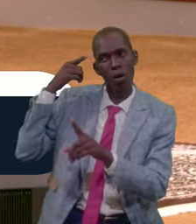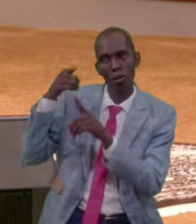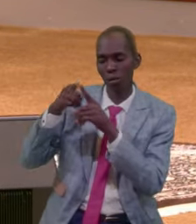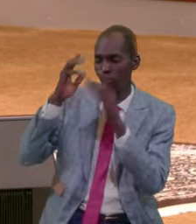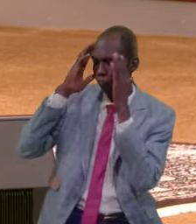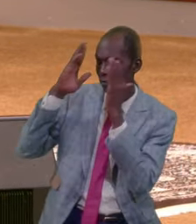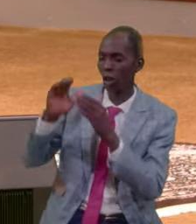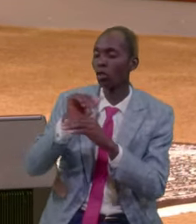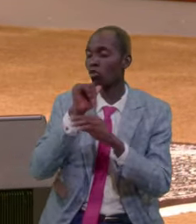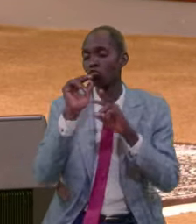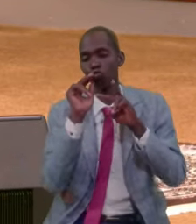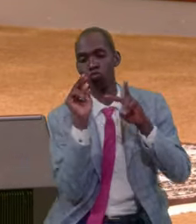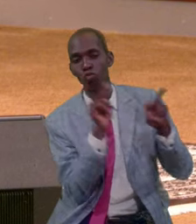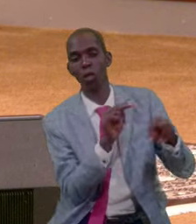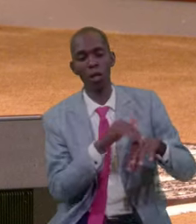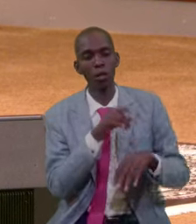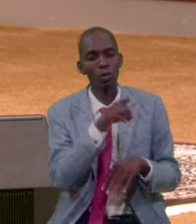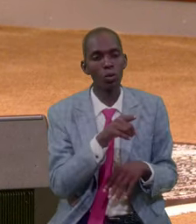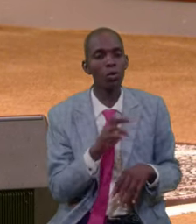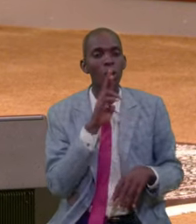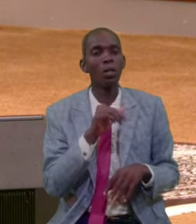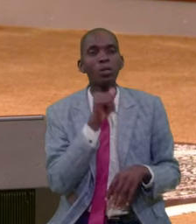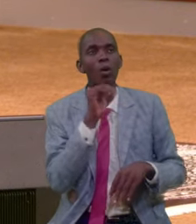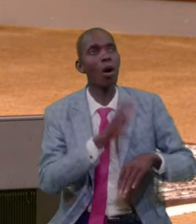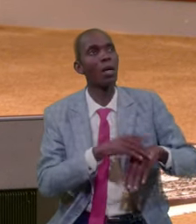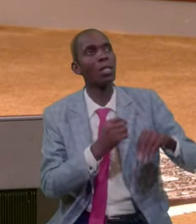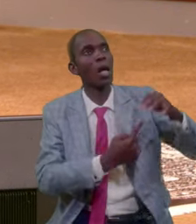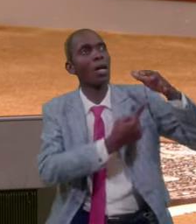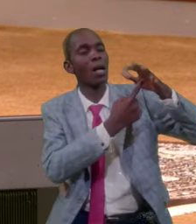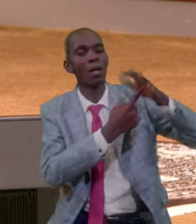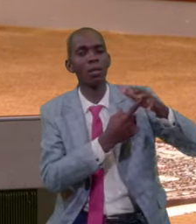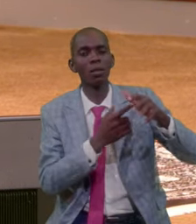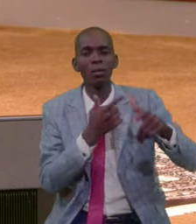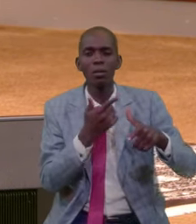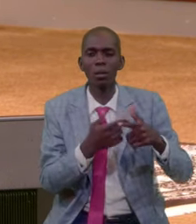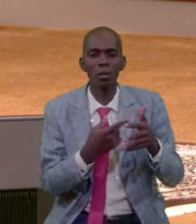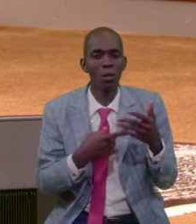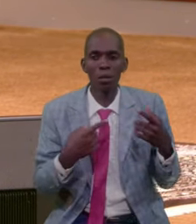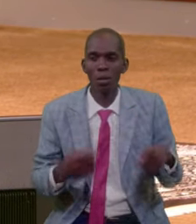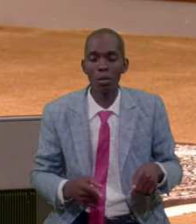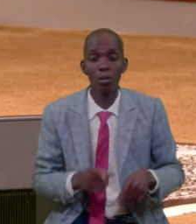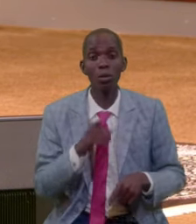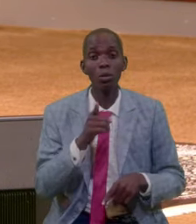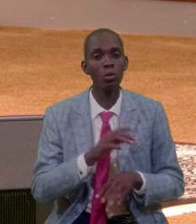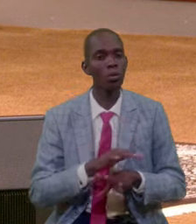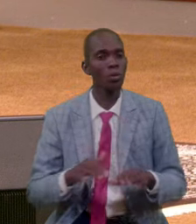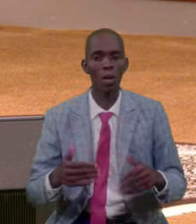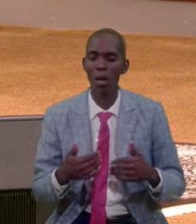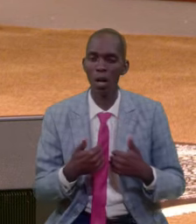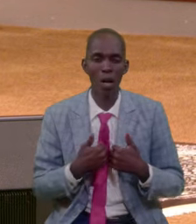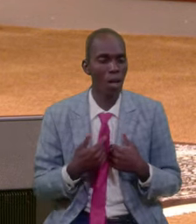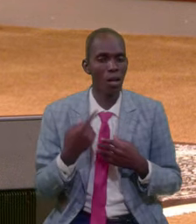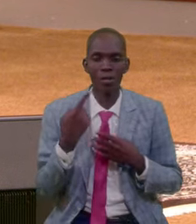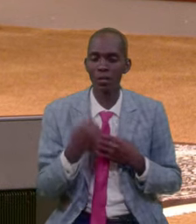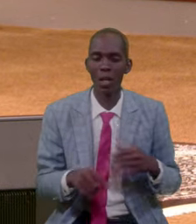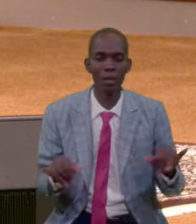not looking at you and you're not at the limelight, then you do not have the fruit you used